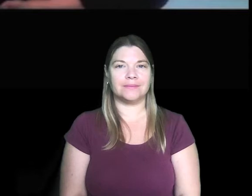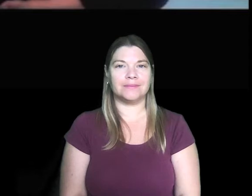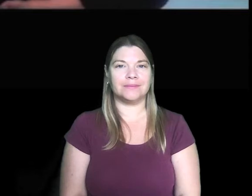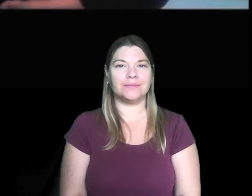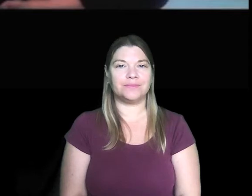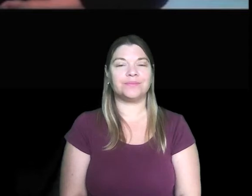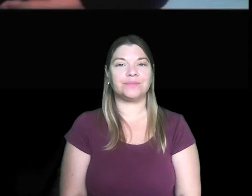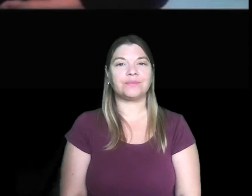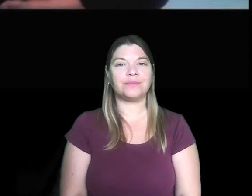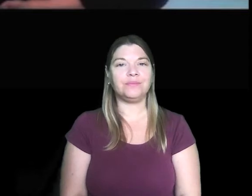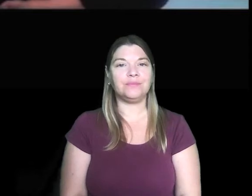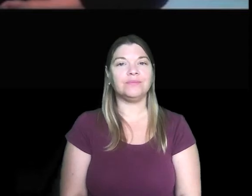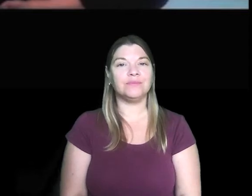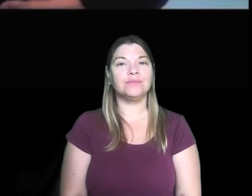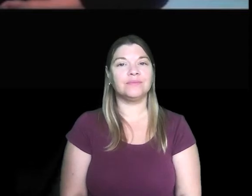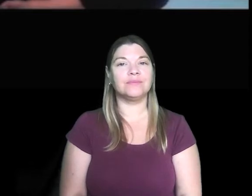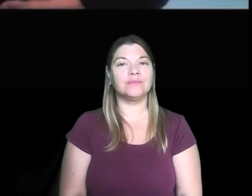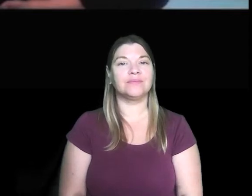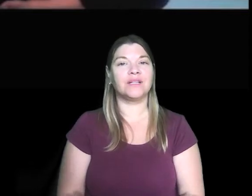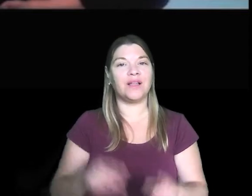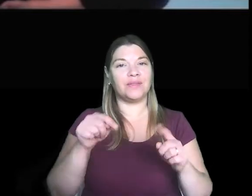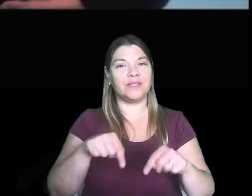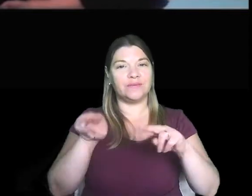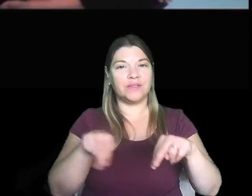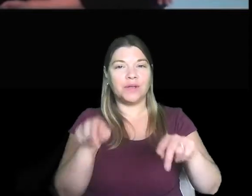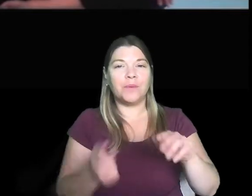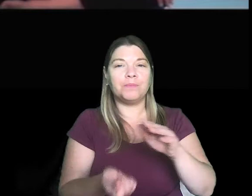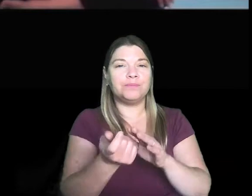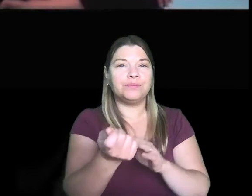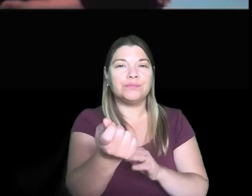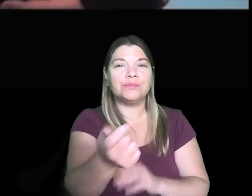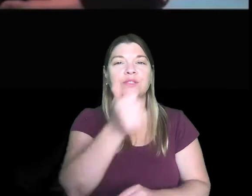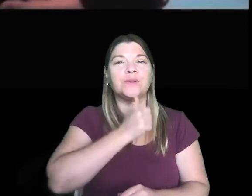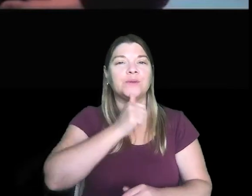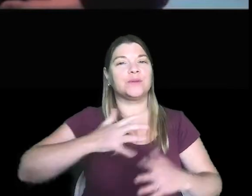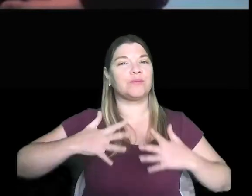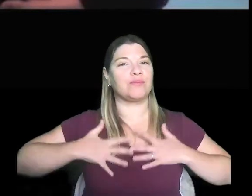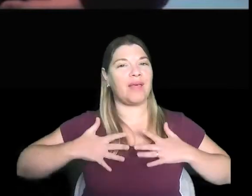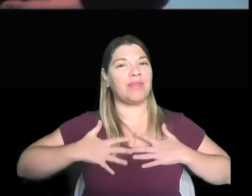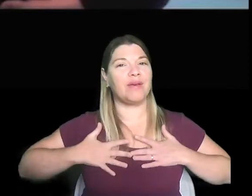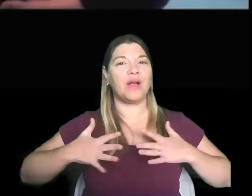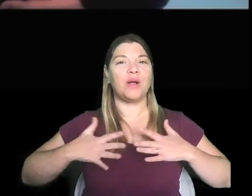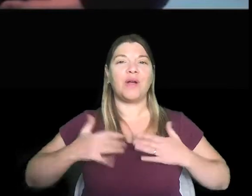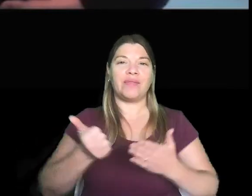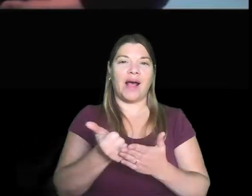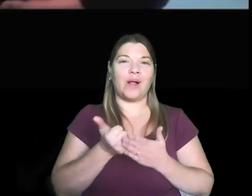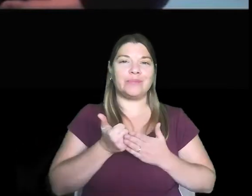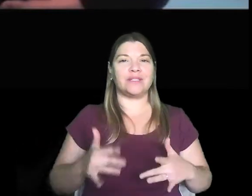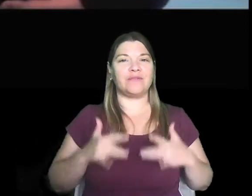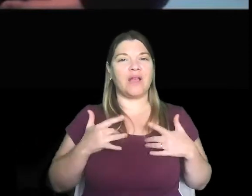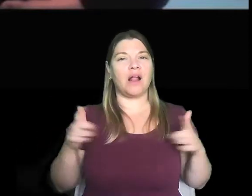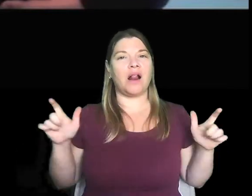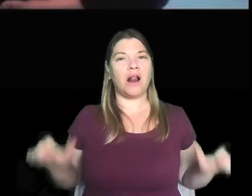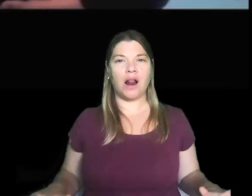We will revisit the use of breath throughout the workshop, using it to ground into our bodies and